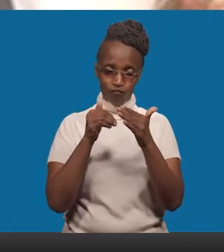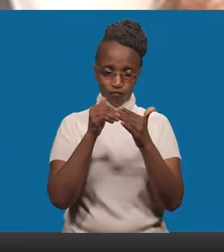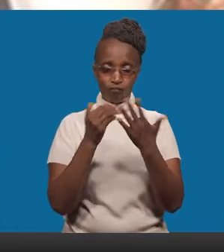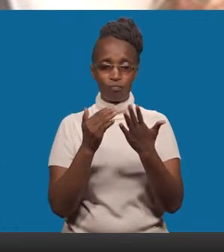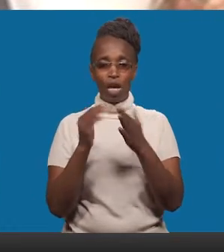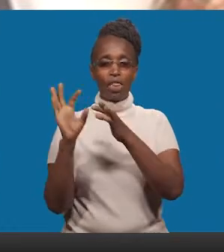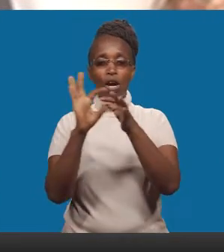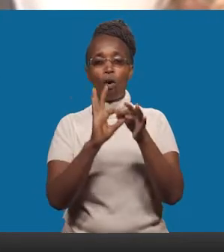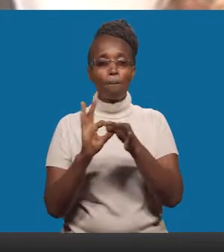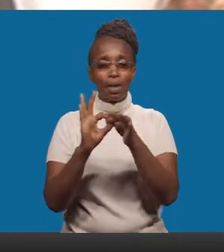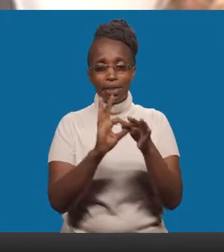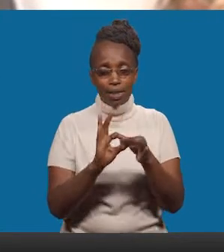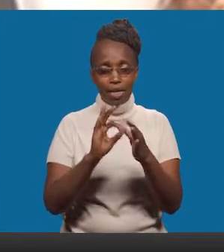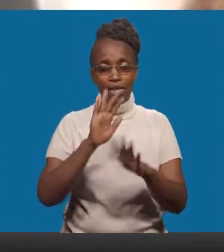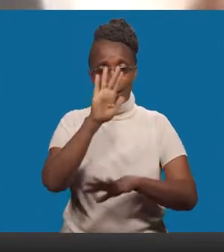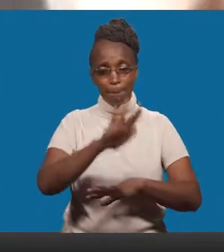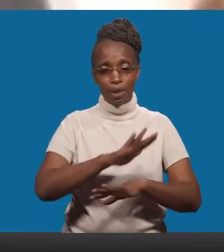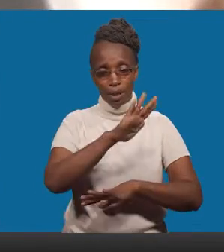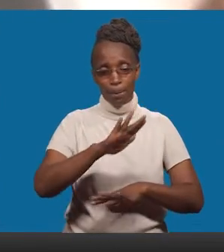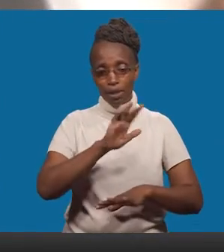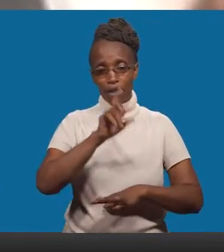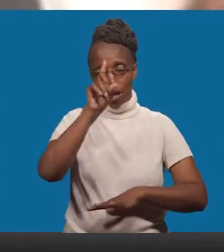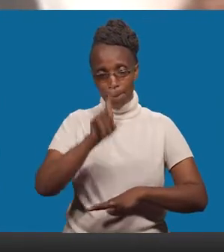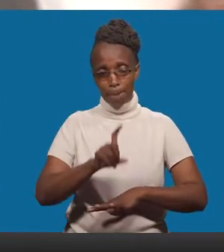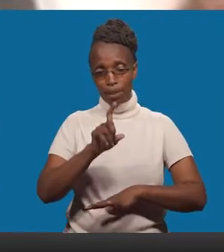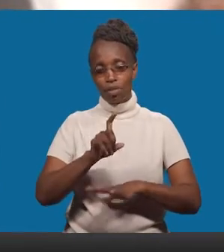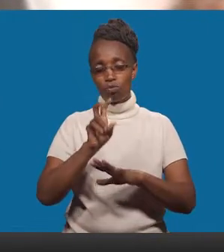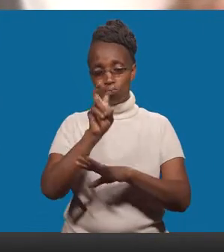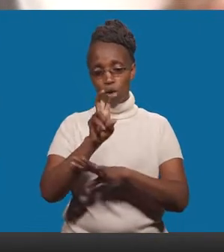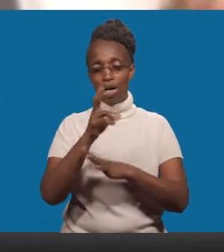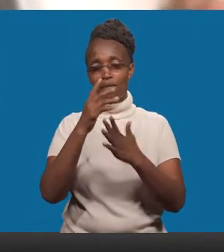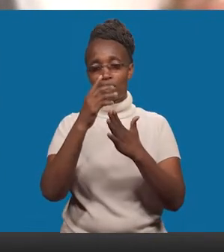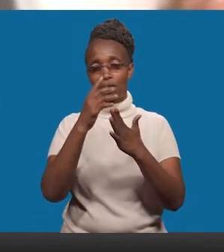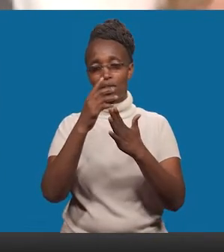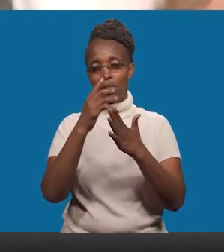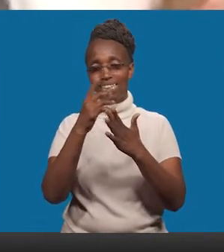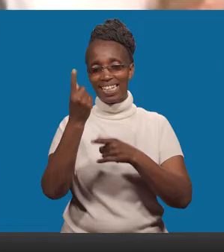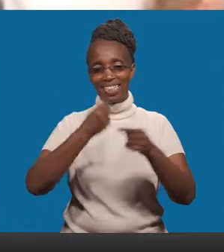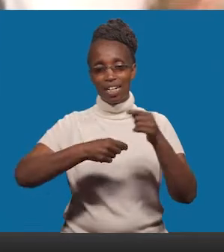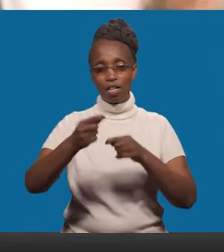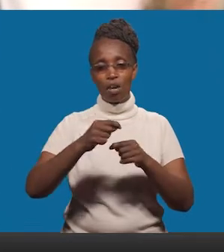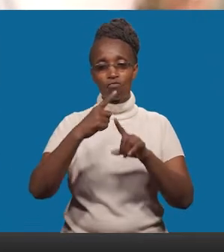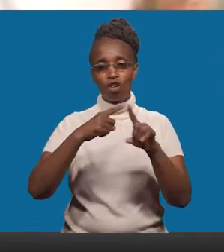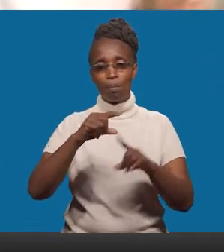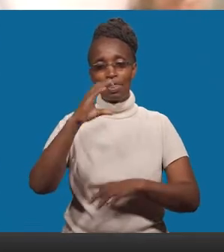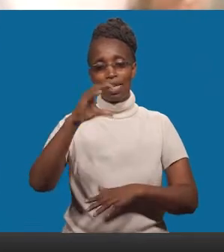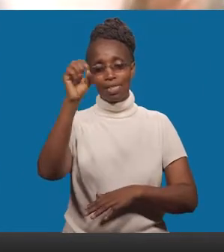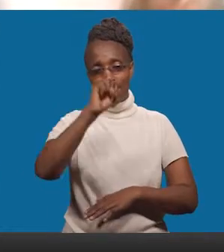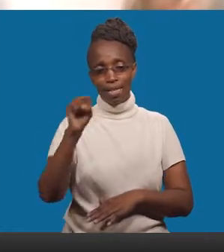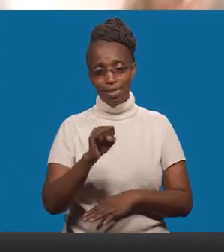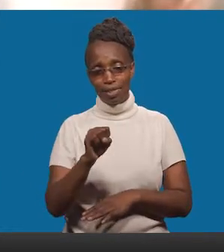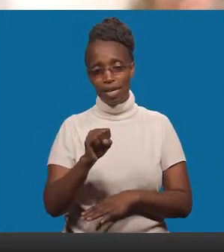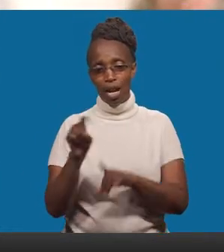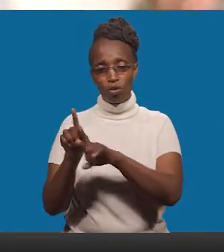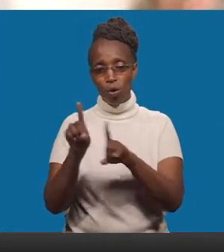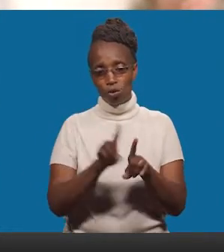industry and cooperatives in parliament should immediately summon the CS of Trade, Honorable Moses Kuria, and